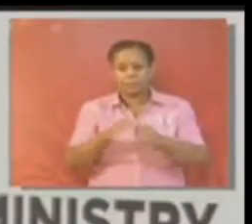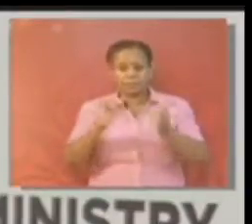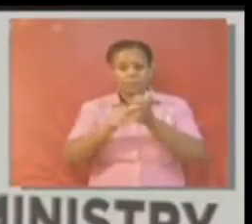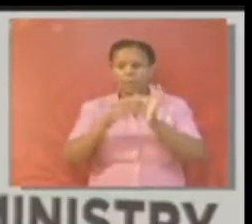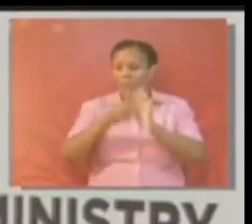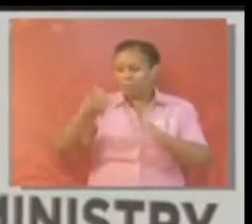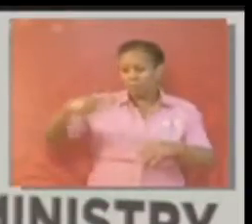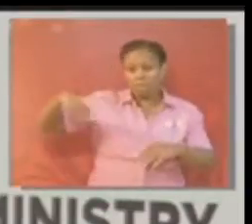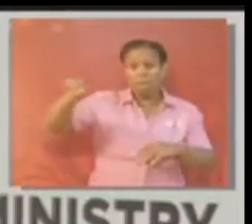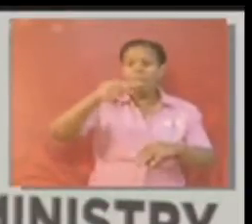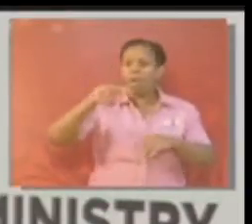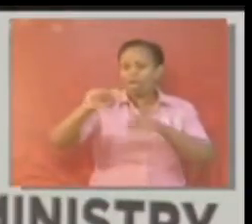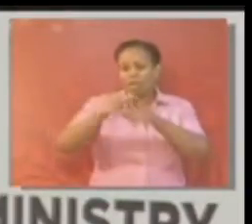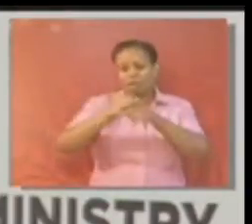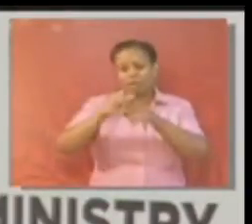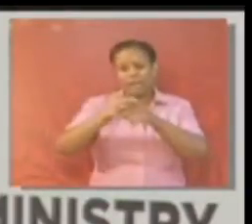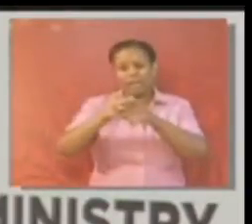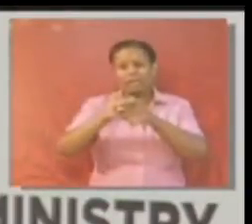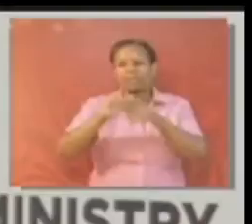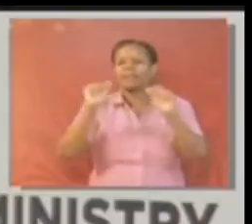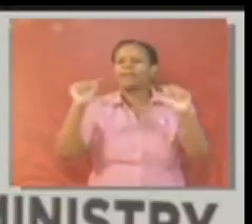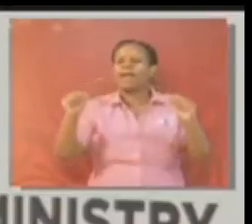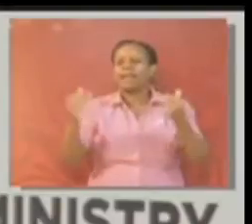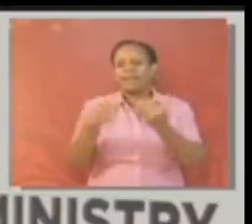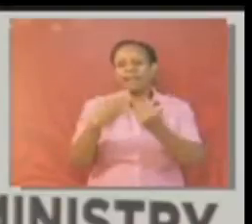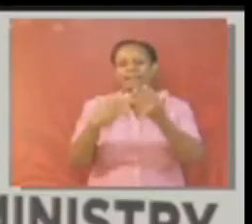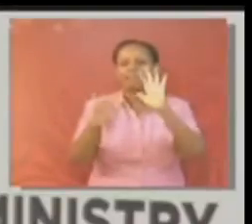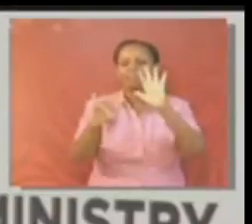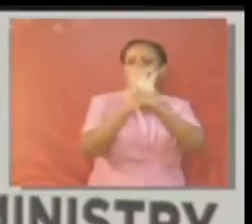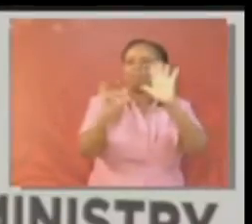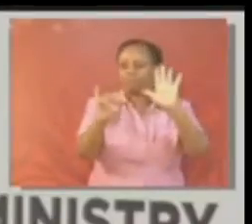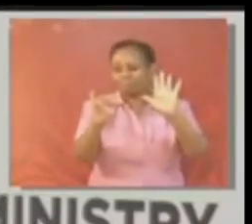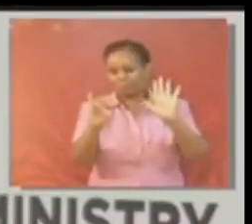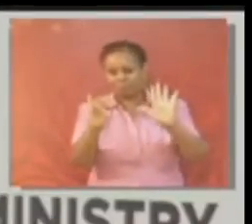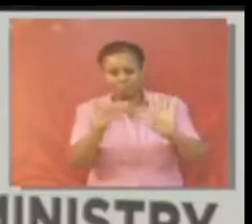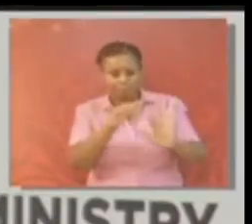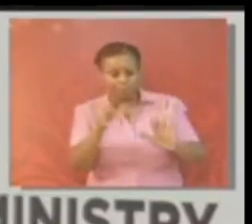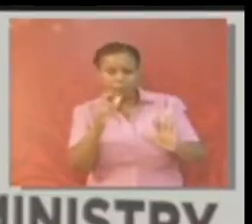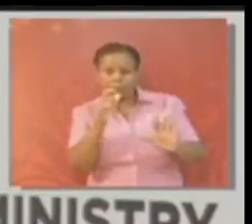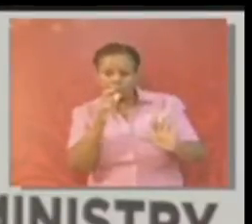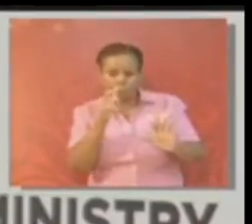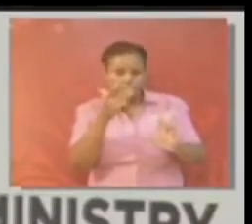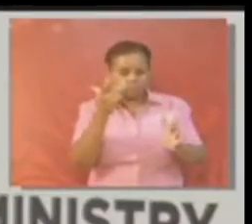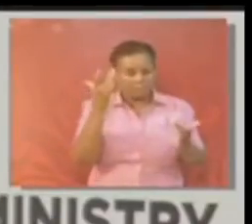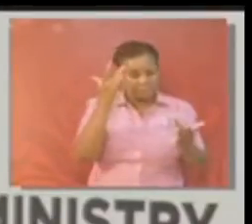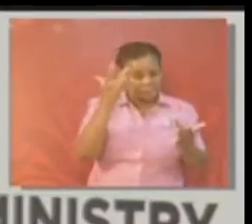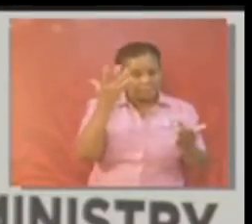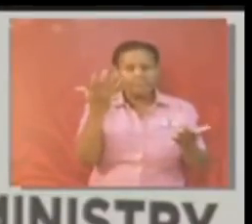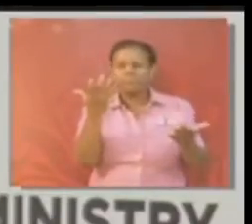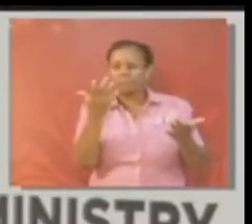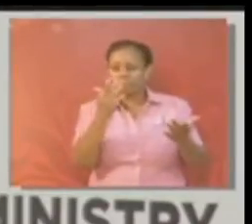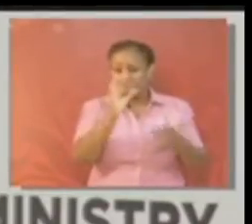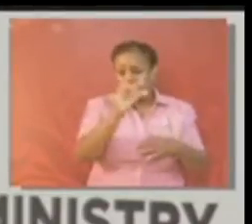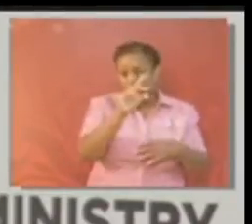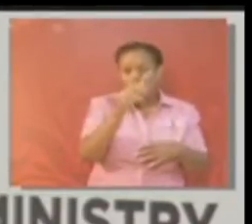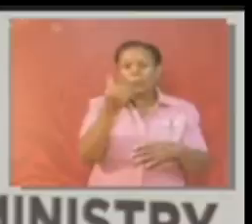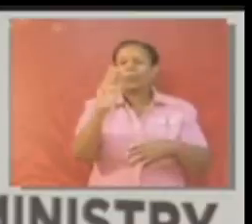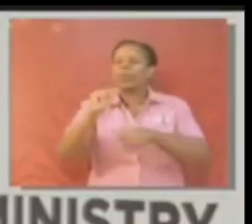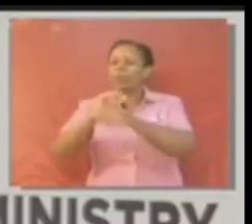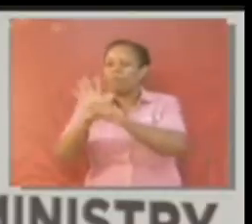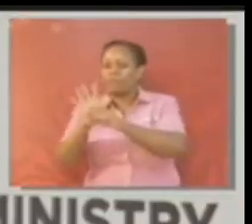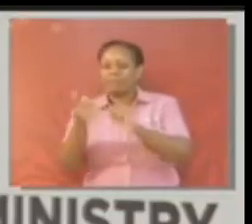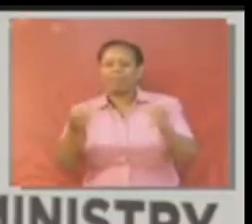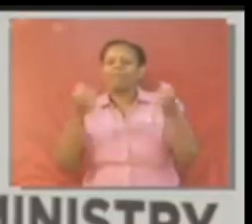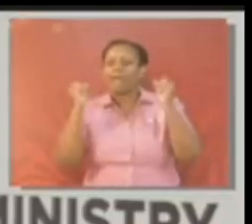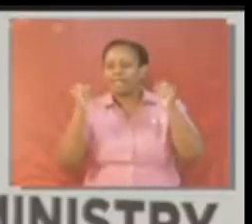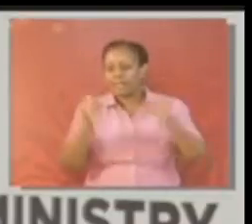quickly. So we're looking at securing the ports, yes, but I think more importantly is when people go across to Tobago to interact,